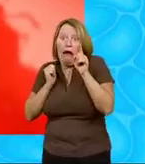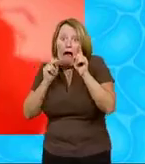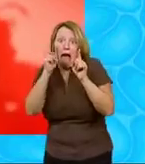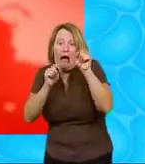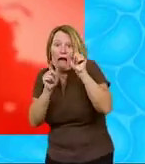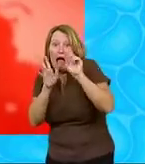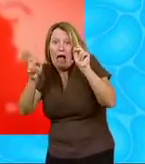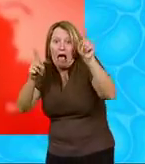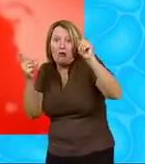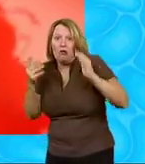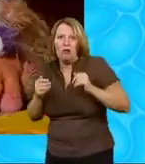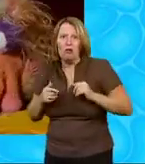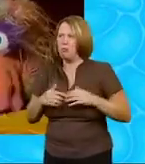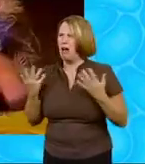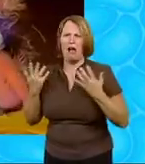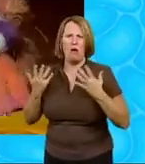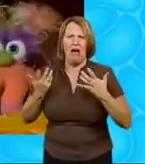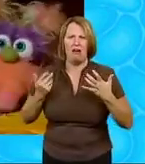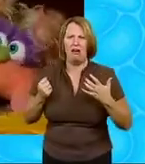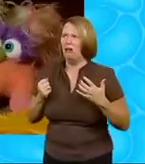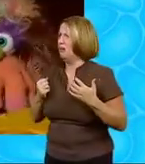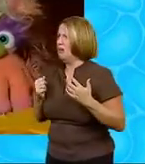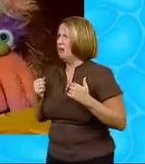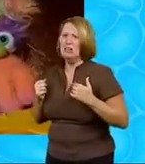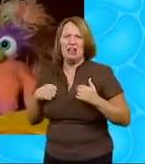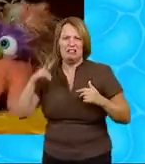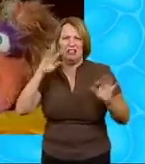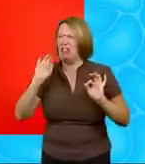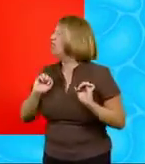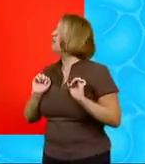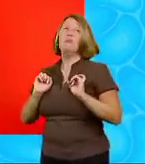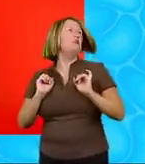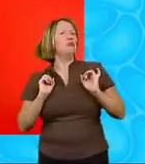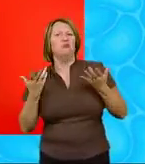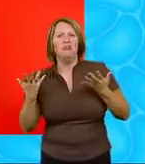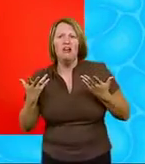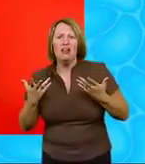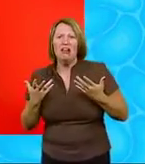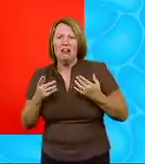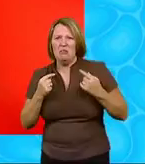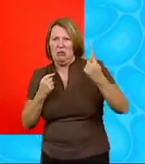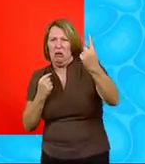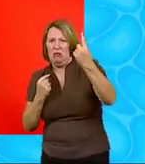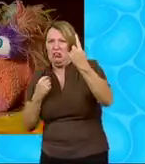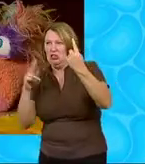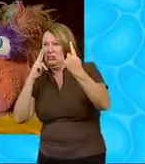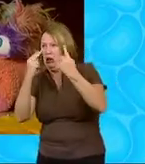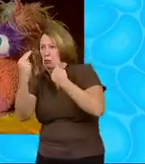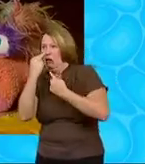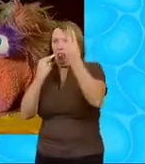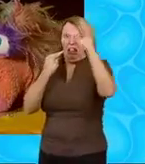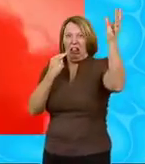Oh, there it is again! Where? Oh, I can't see anything. It creeps up on me when you look at me,